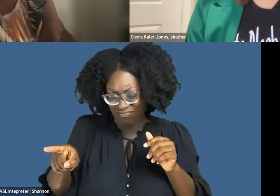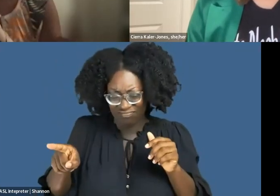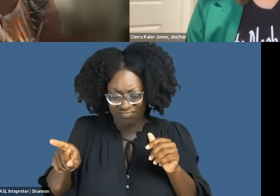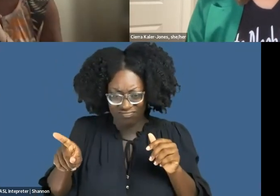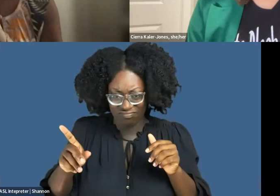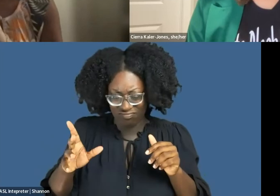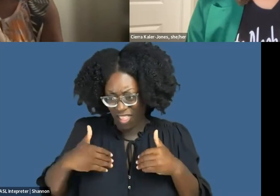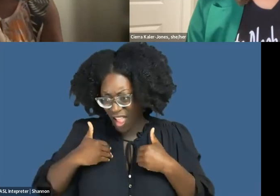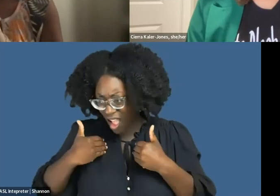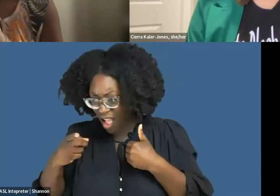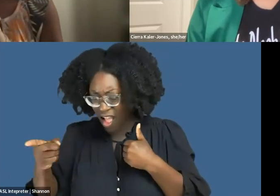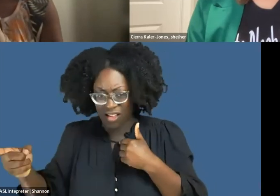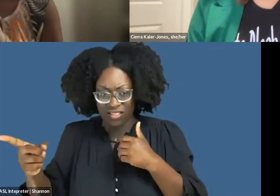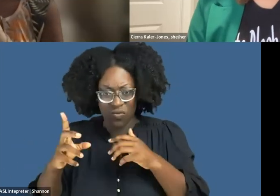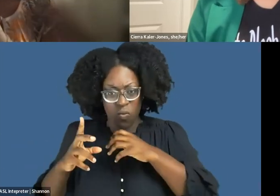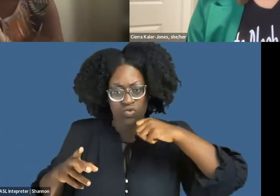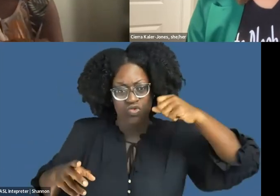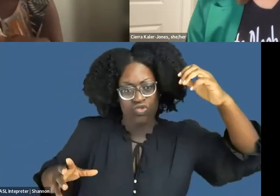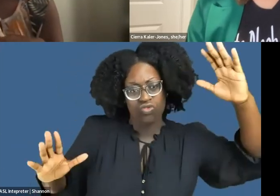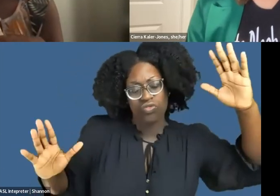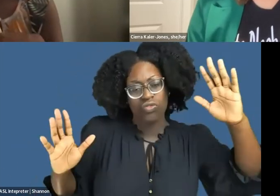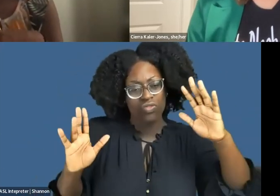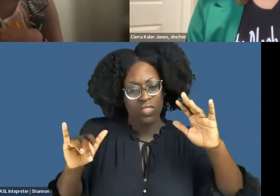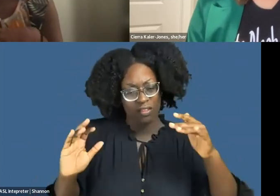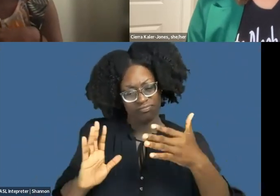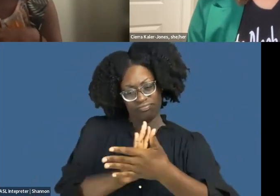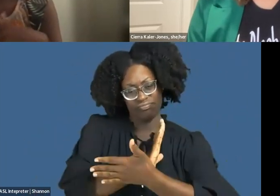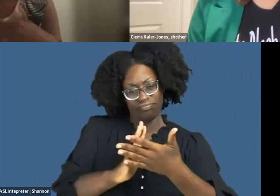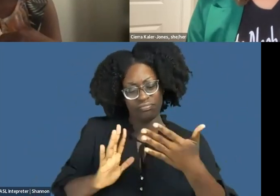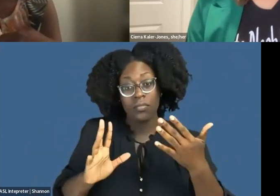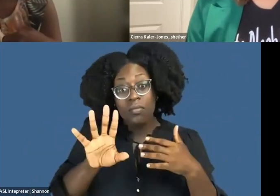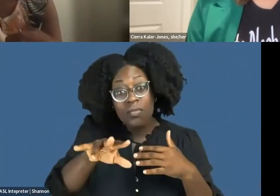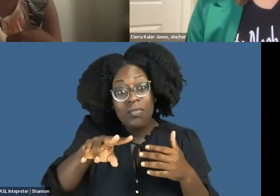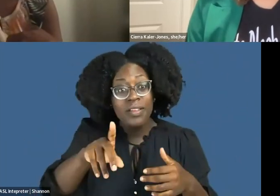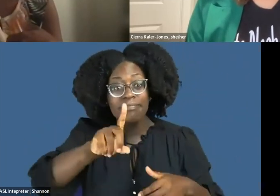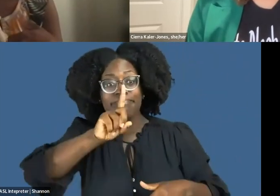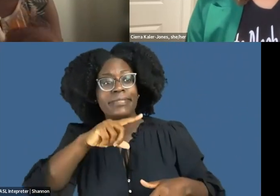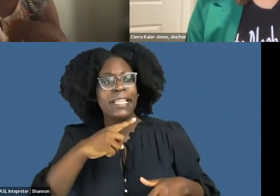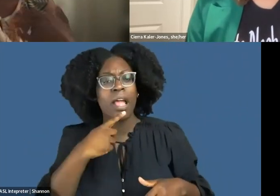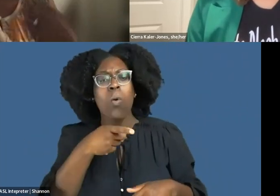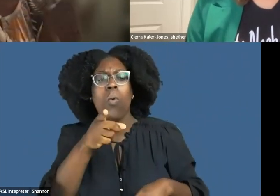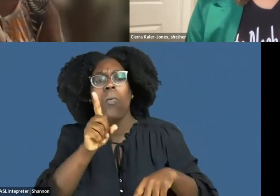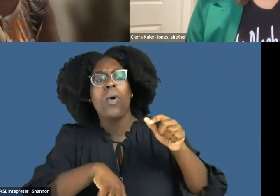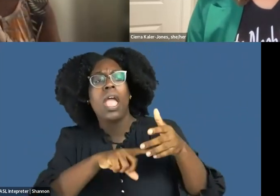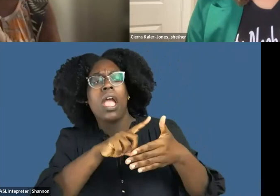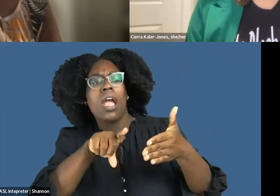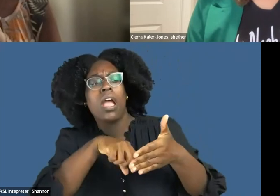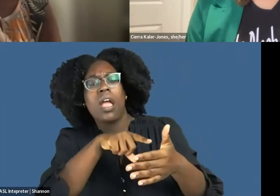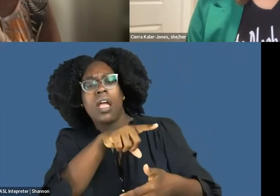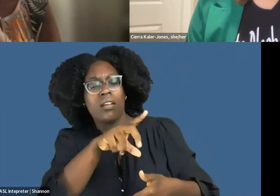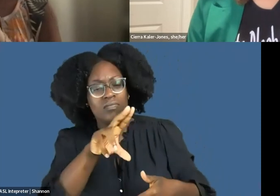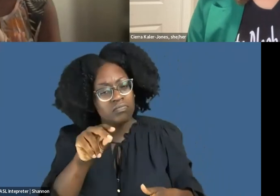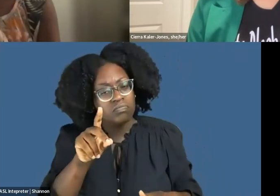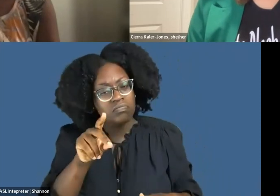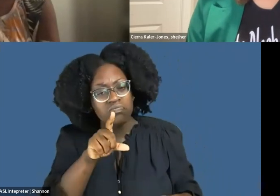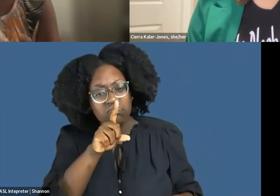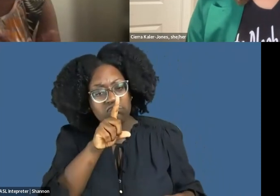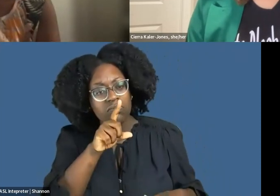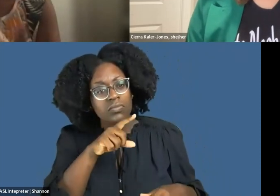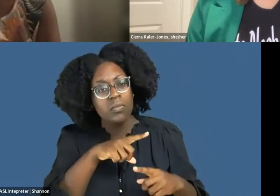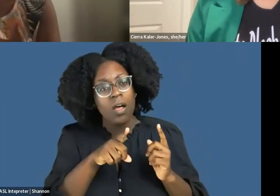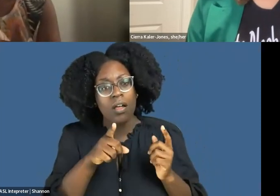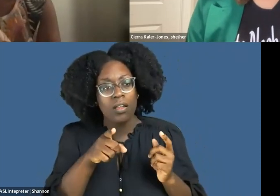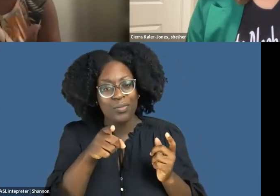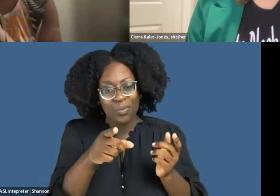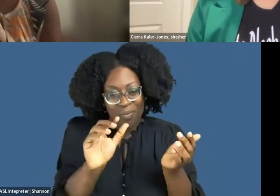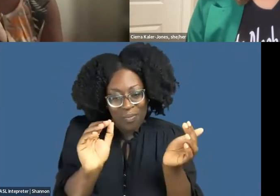that she should not be critiqued, but it helps us provide insight as to why, you know, maybe comparing her with somebody that is,